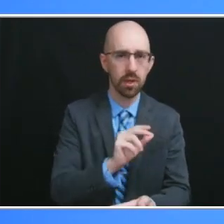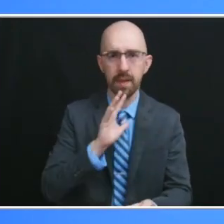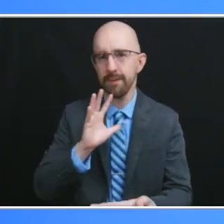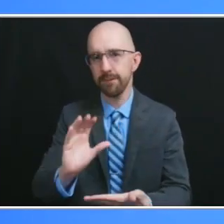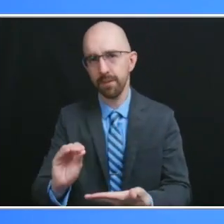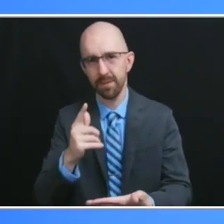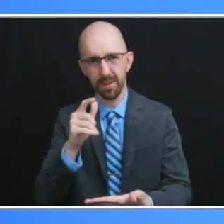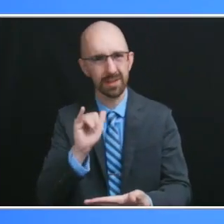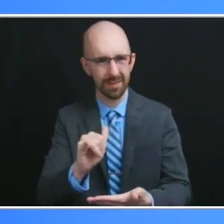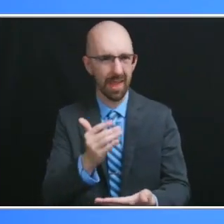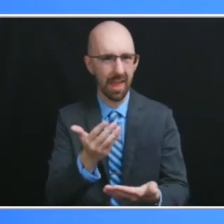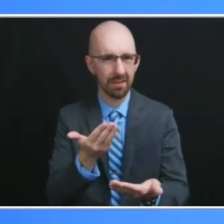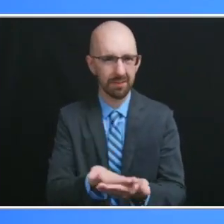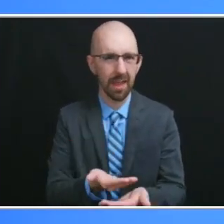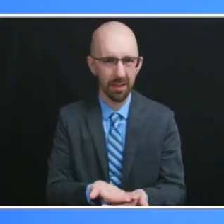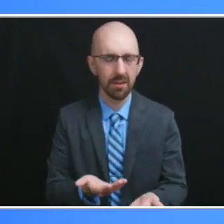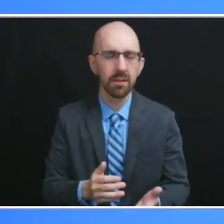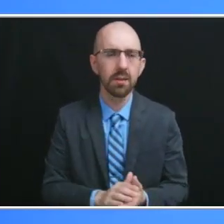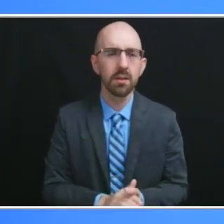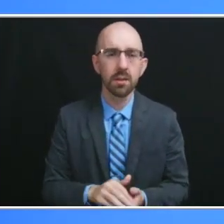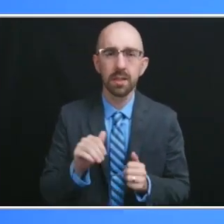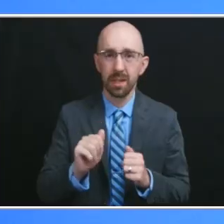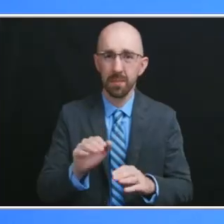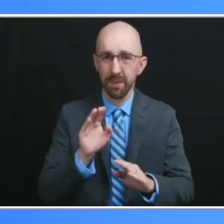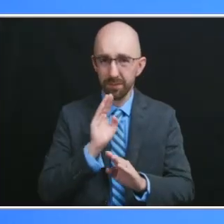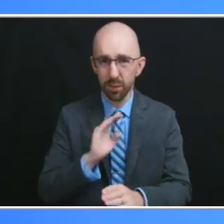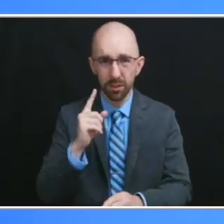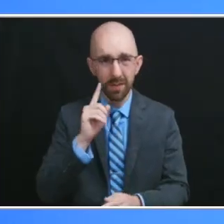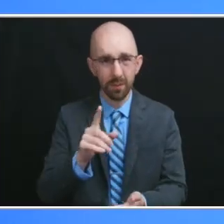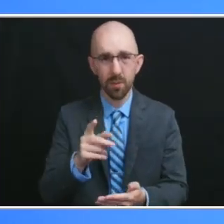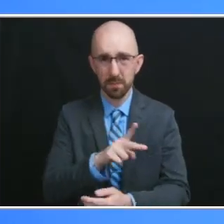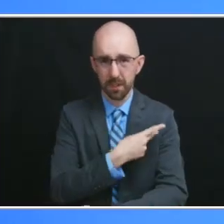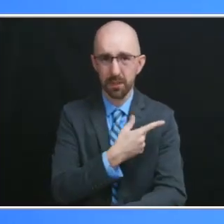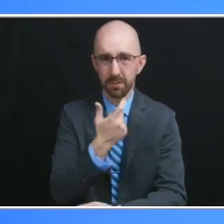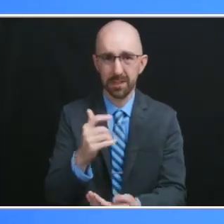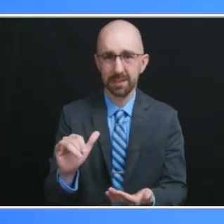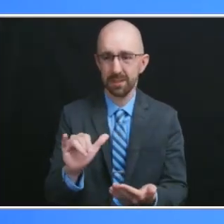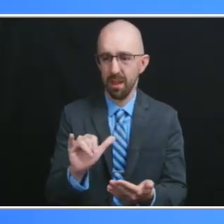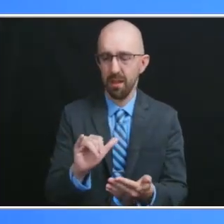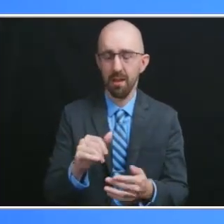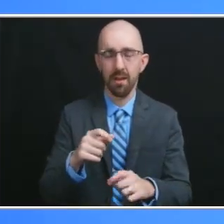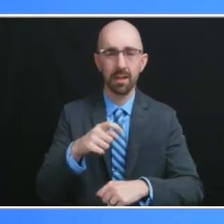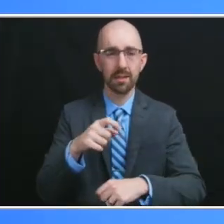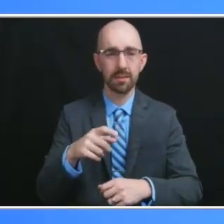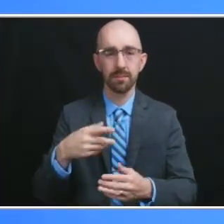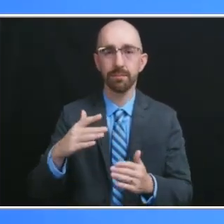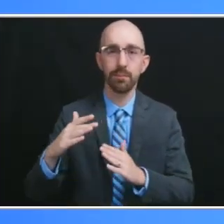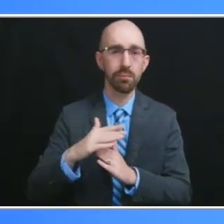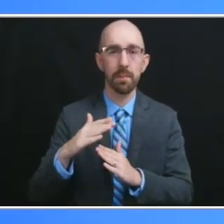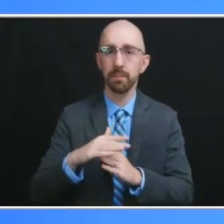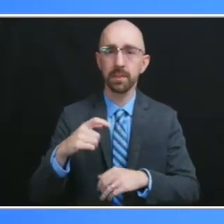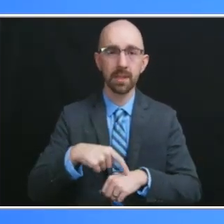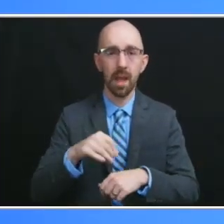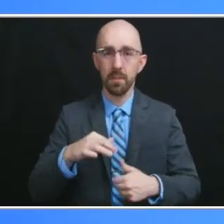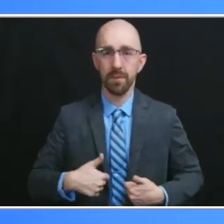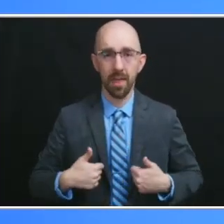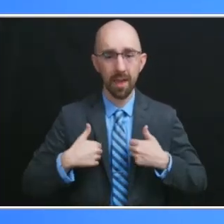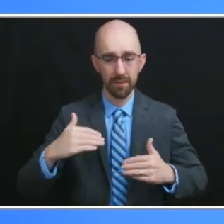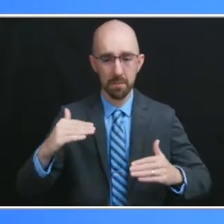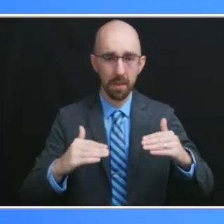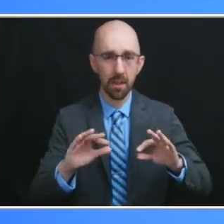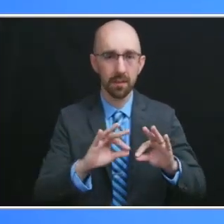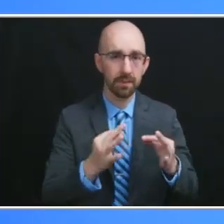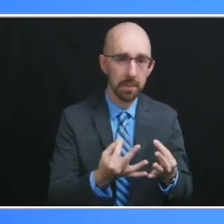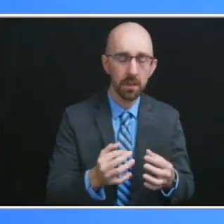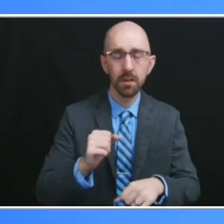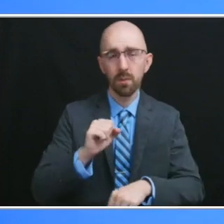factors. And that can be really frustrating for patients because it sort of hits them at the prime time of their lives when they're trying to balance family and work and their